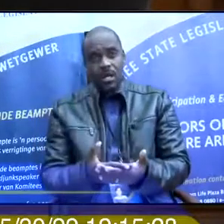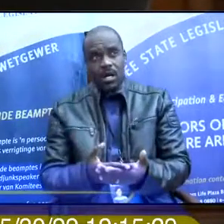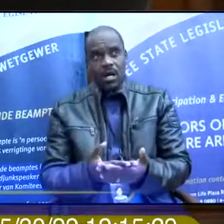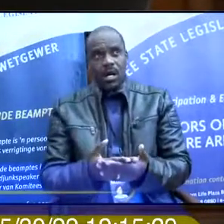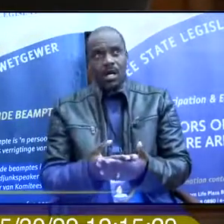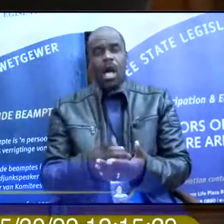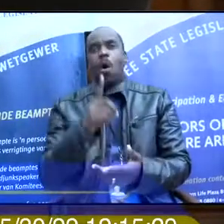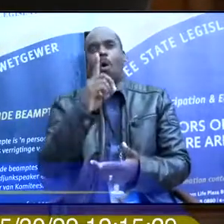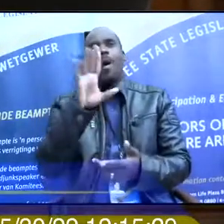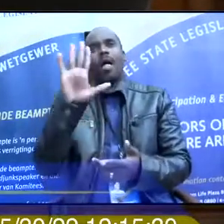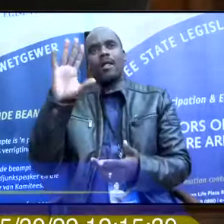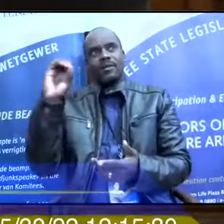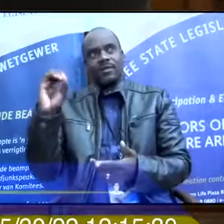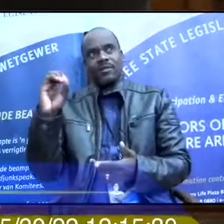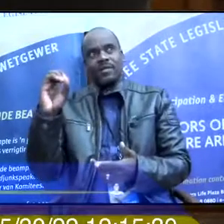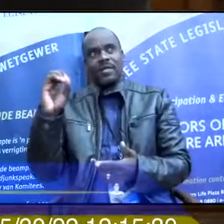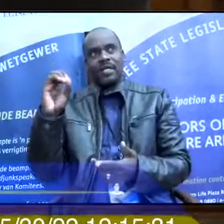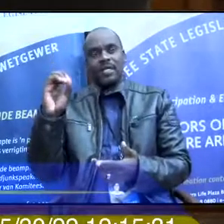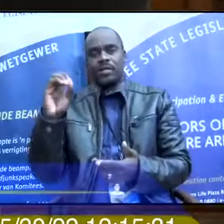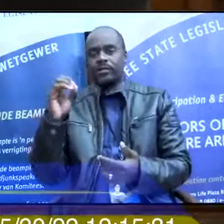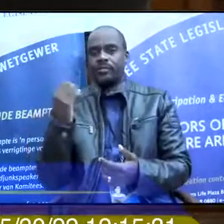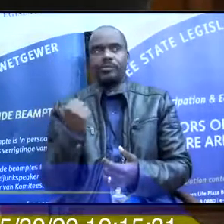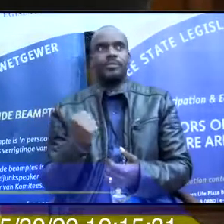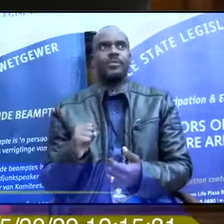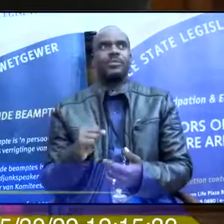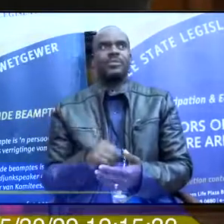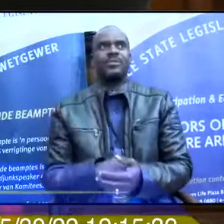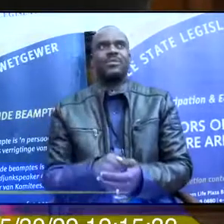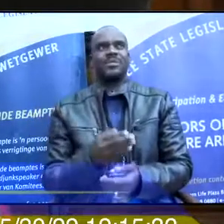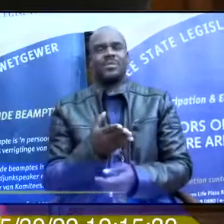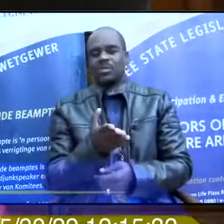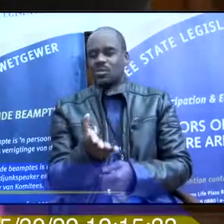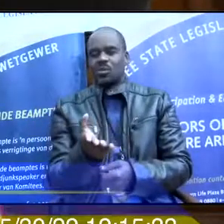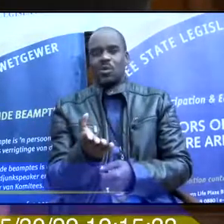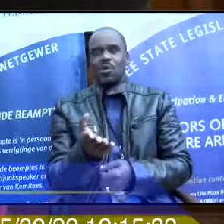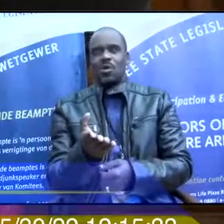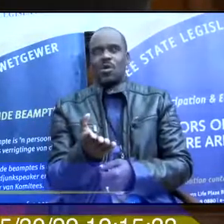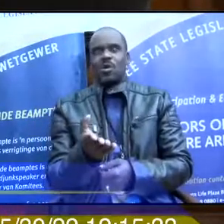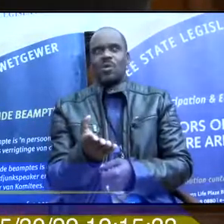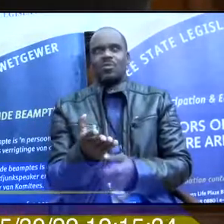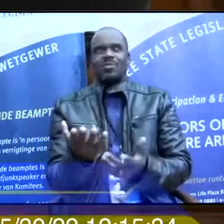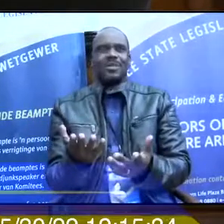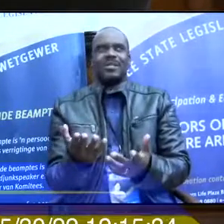a a blue one and a red one is it red or pink pressure